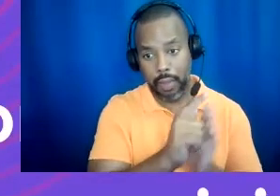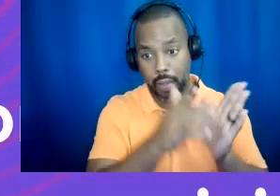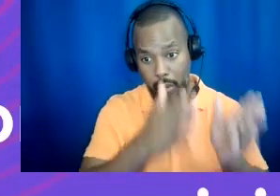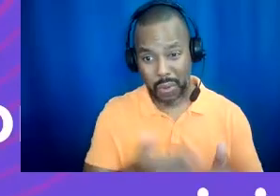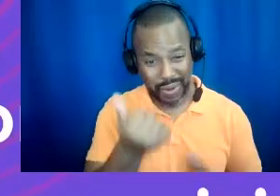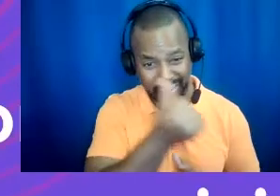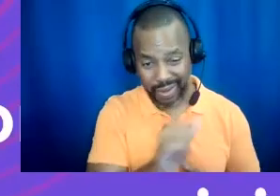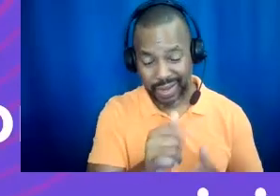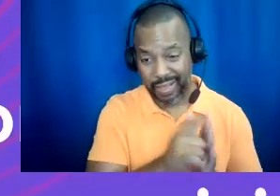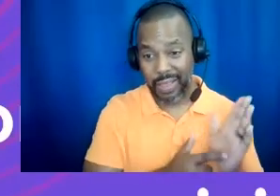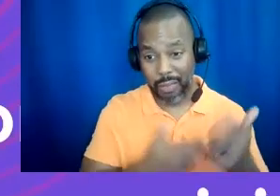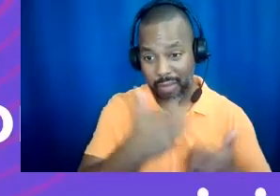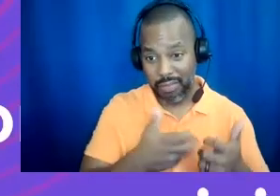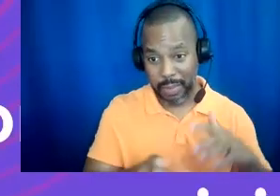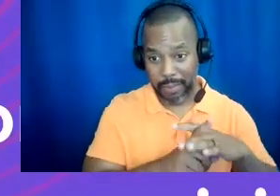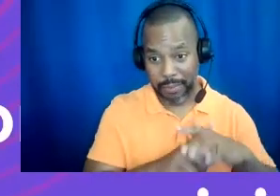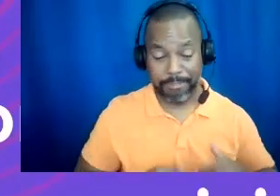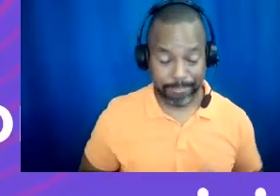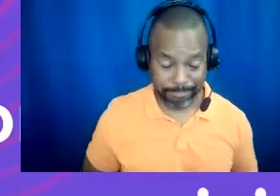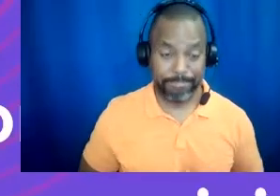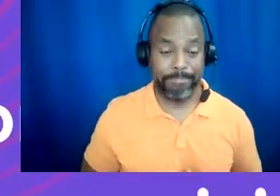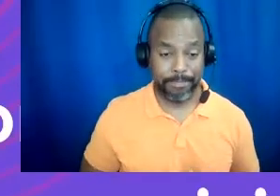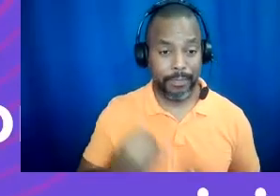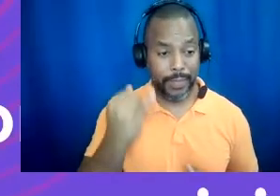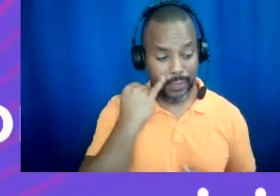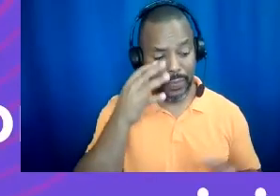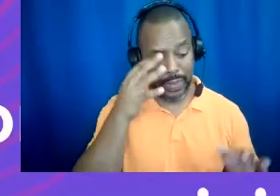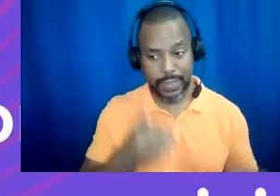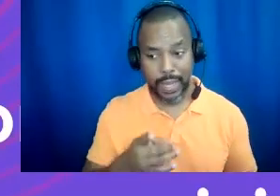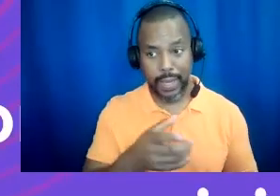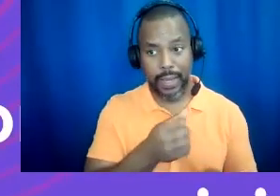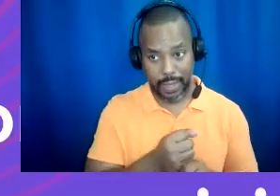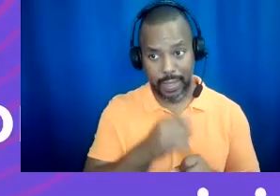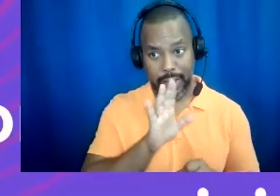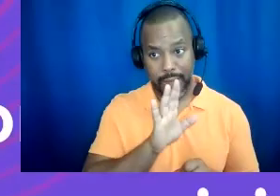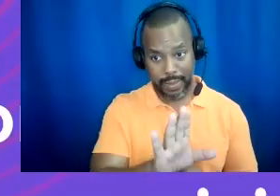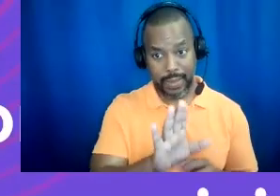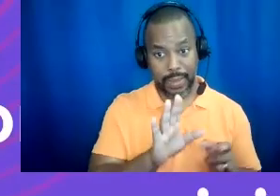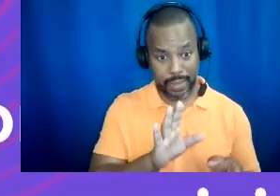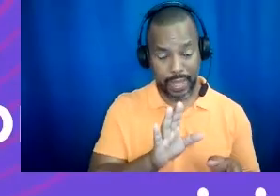any legal issues you might have. Should you decide to retain that attorney, you actually get a discounted rate to continue using